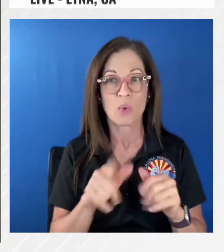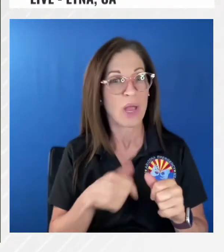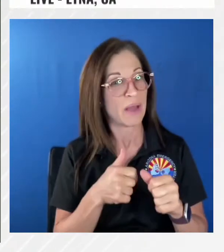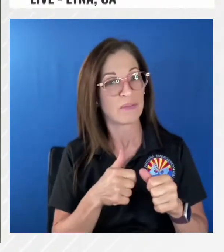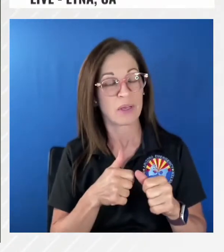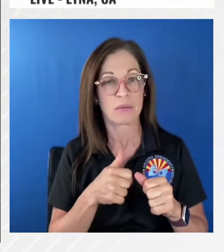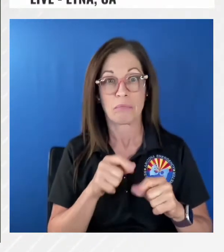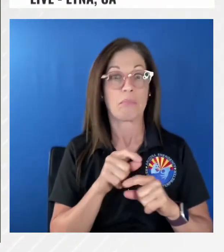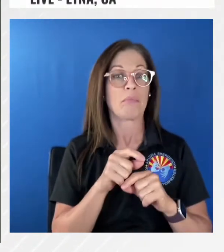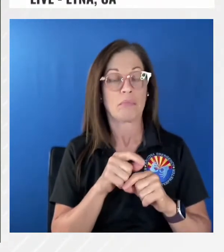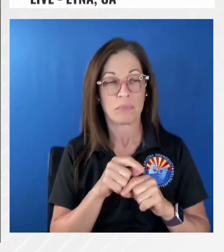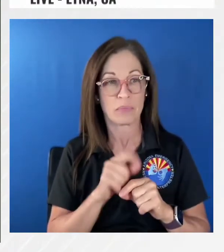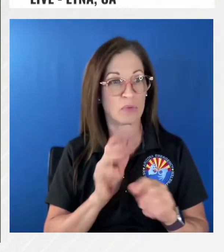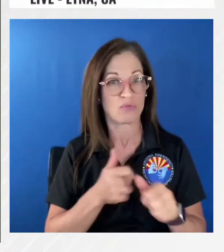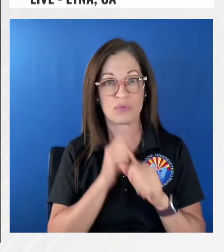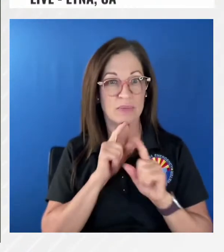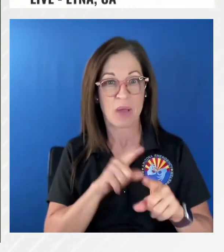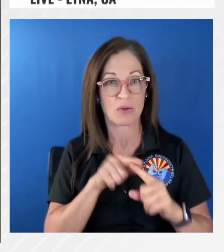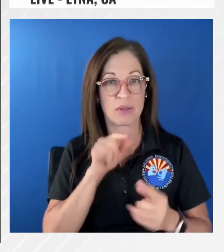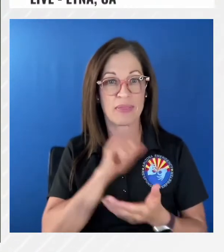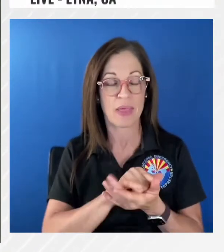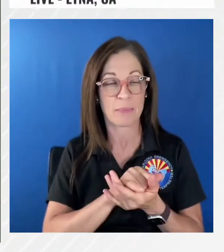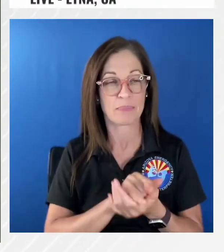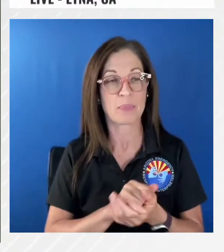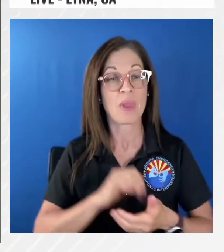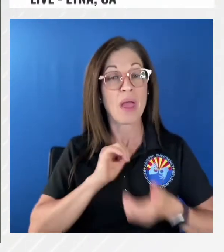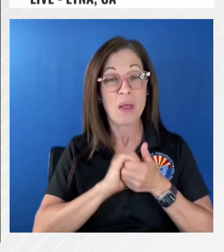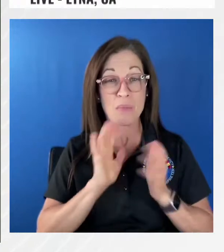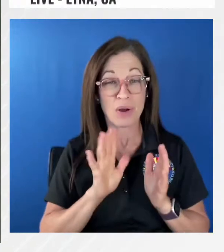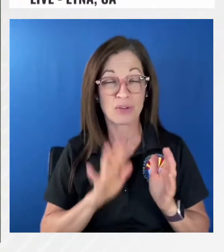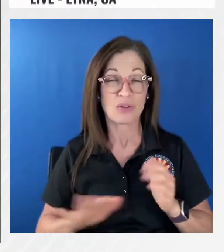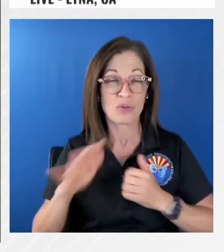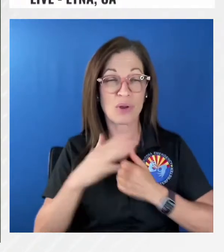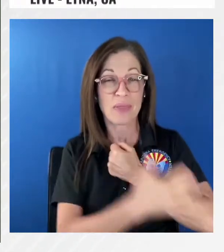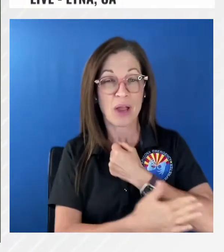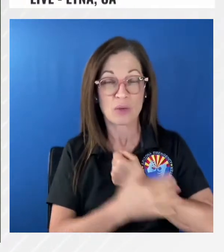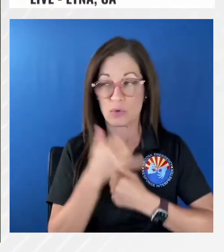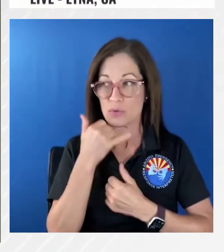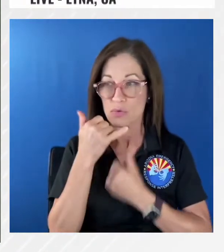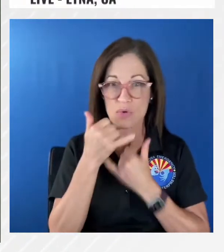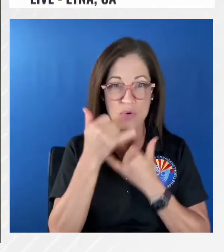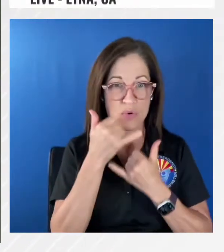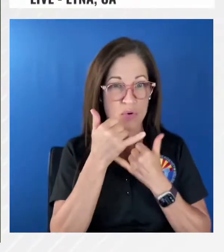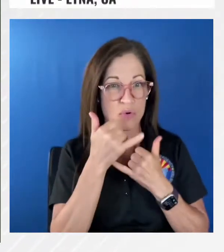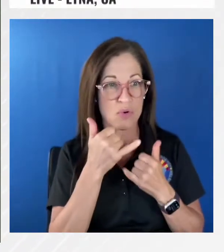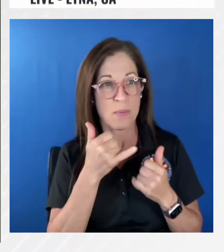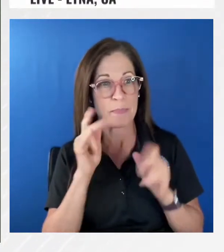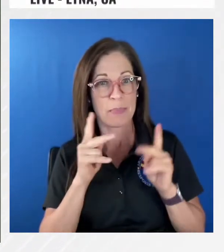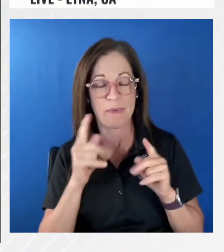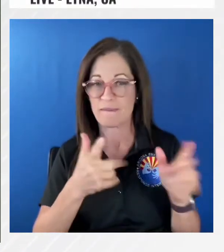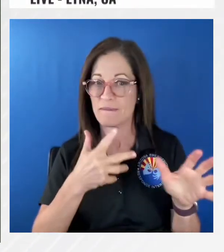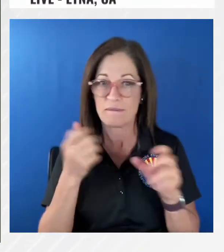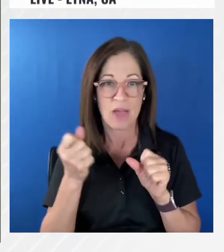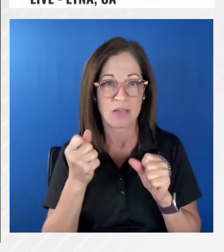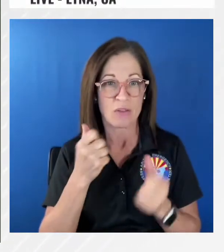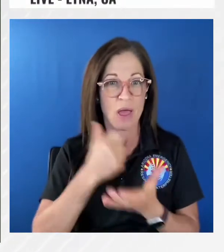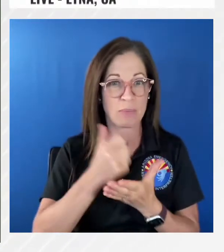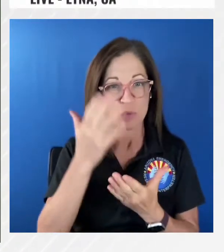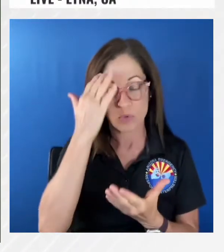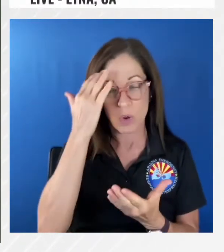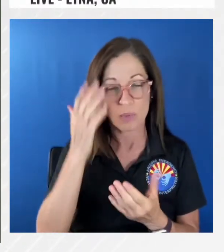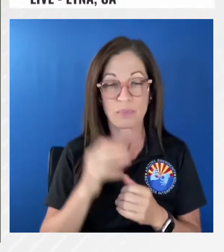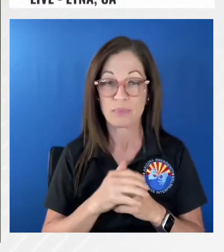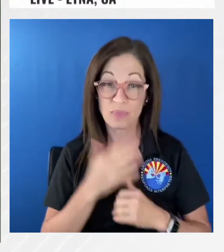off. Partners throughout the county were making those phone calls quickly. So that's a good example, and that was a small fire.